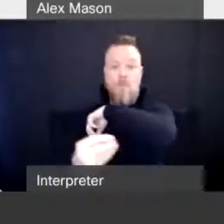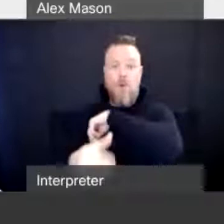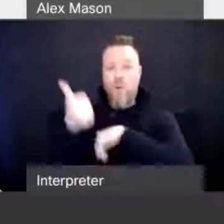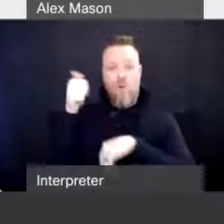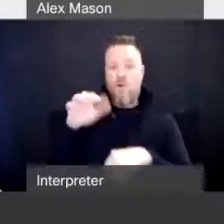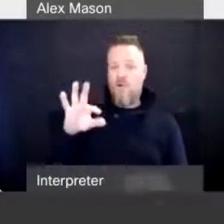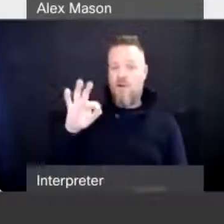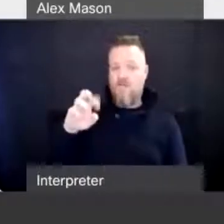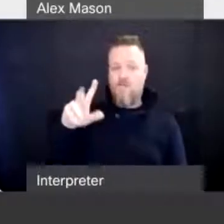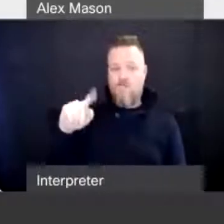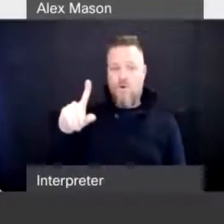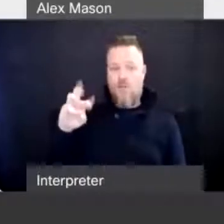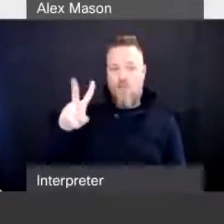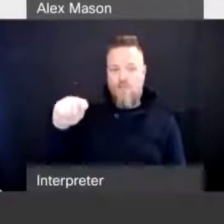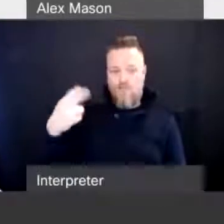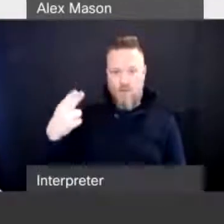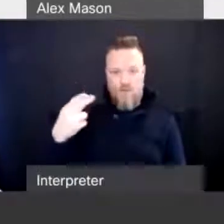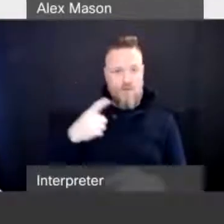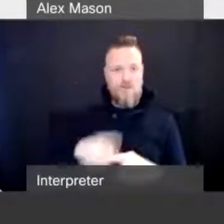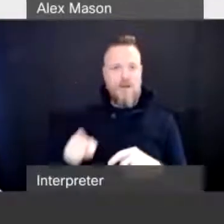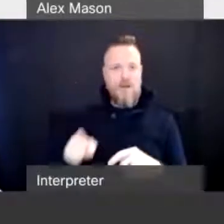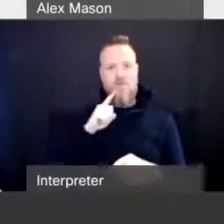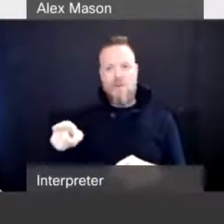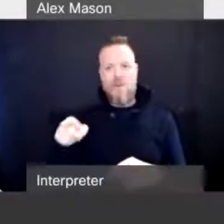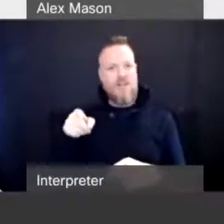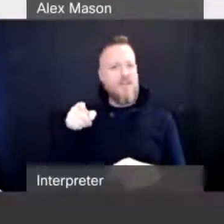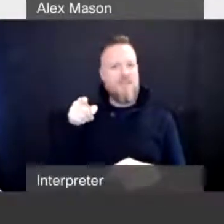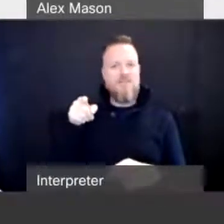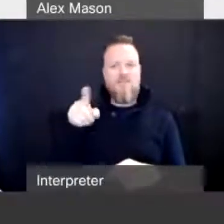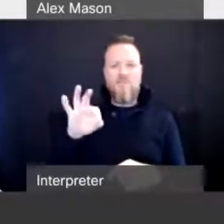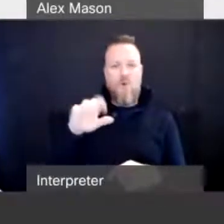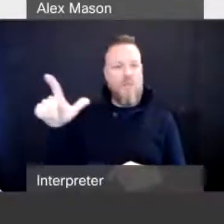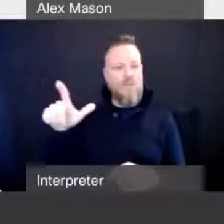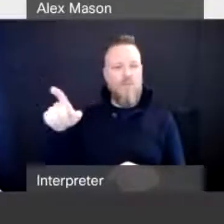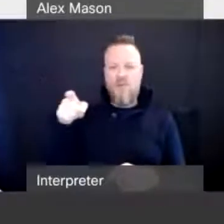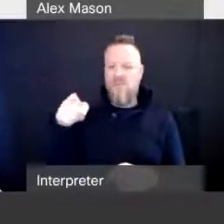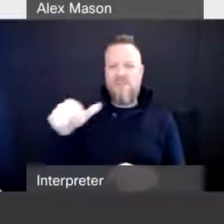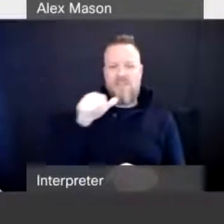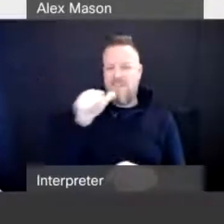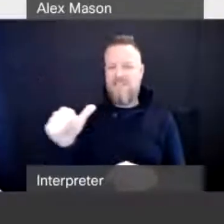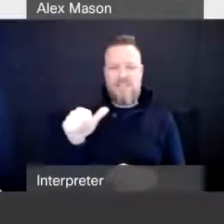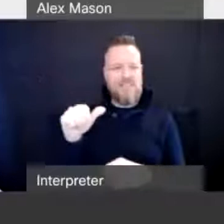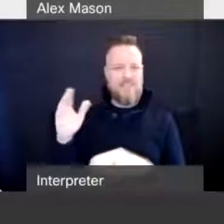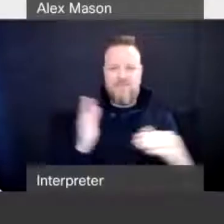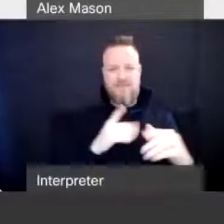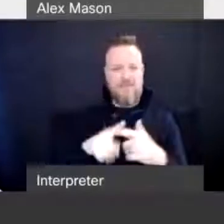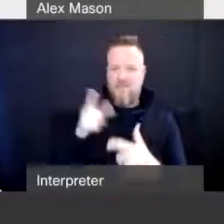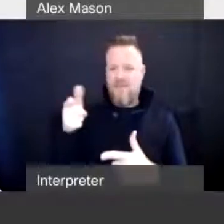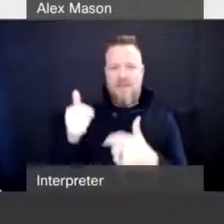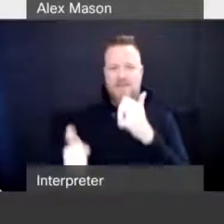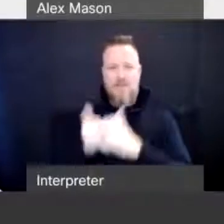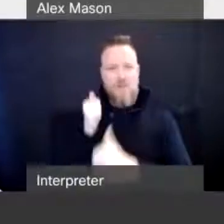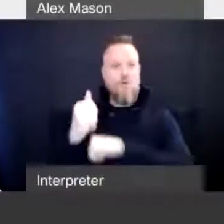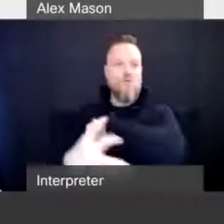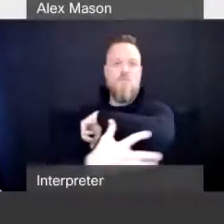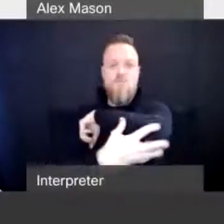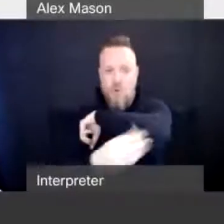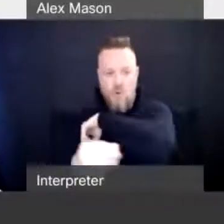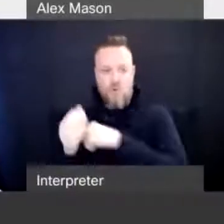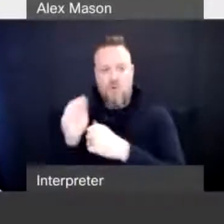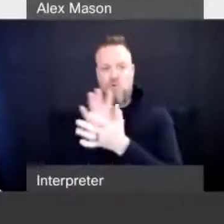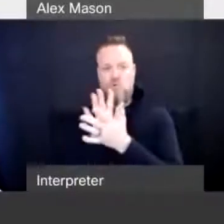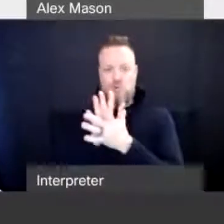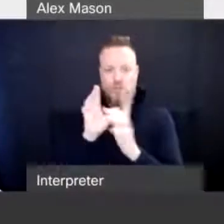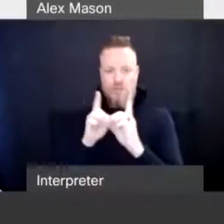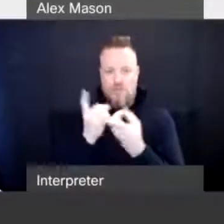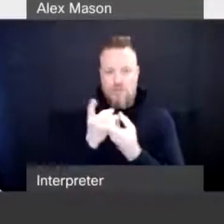median calculation, Fort Leavenworth is really does not move the median because it's the poorest school district. But when we